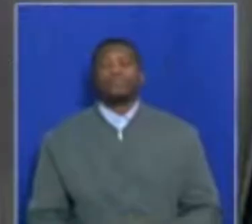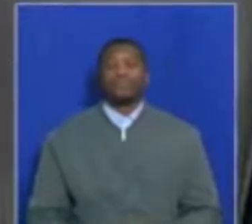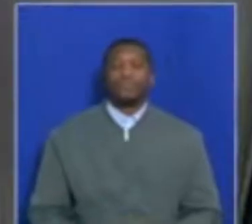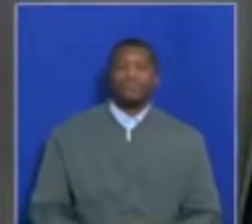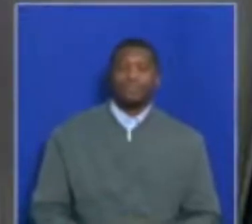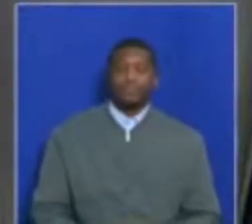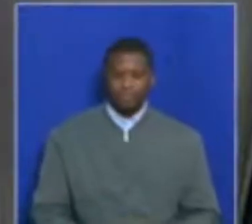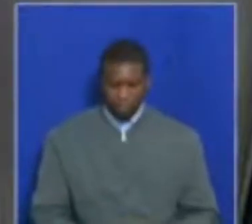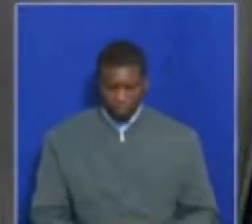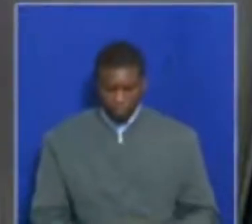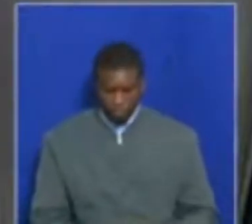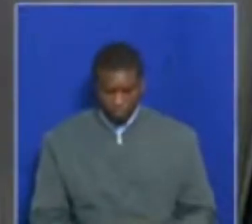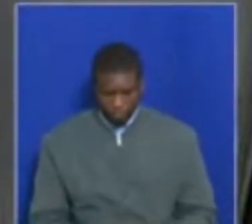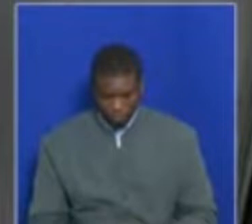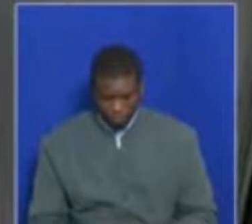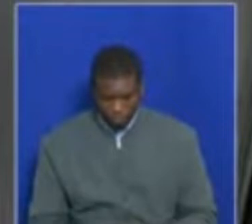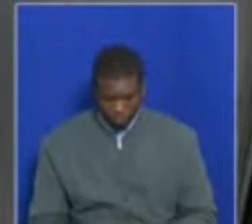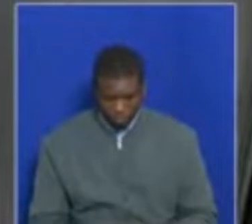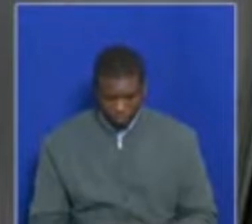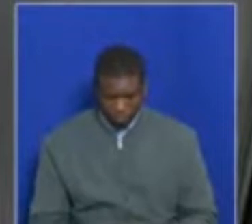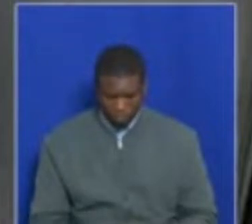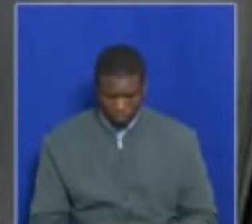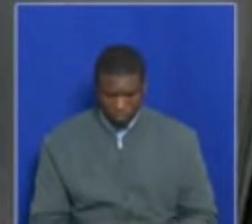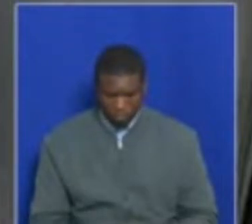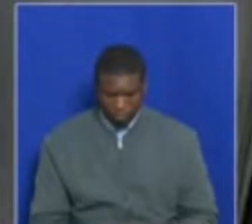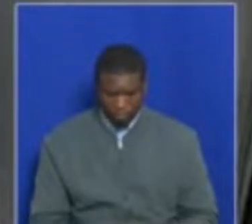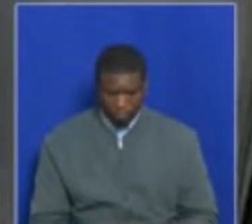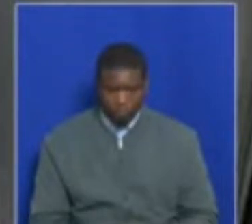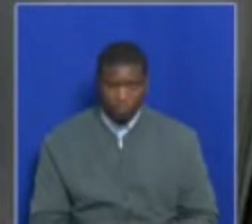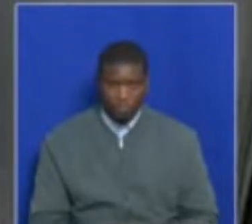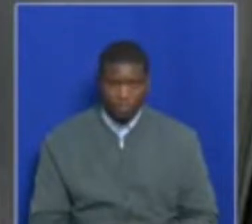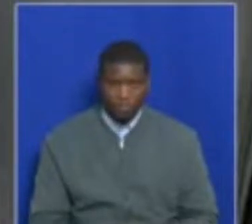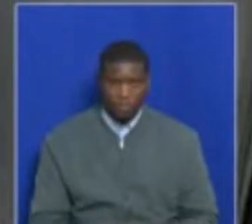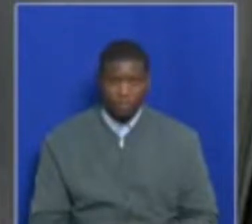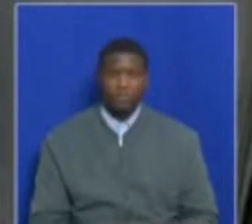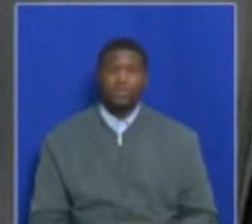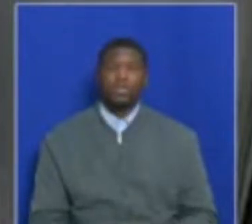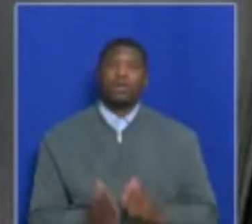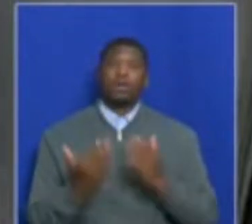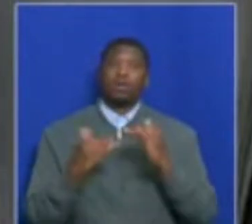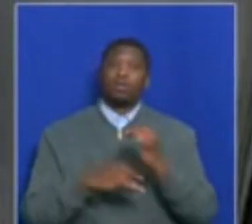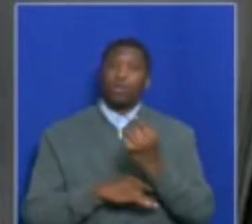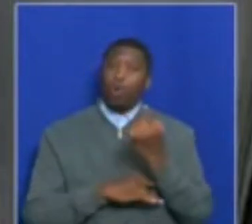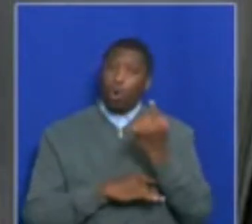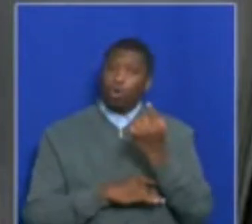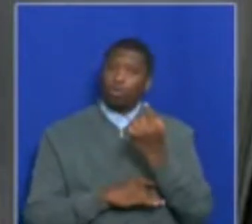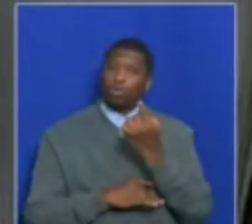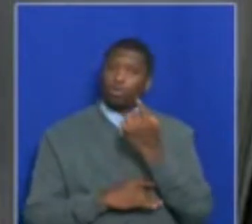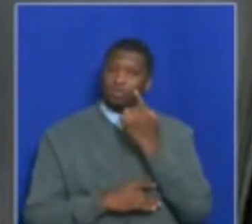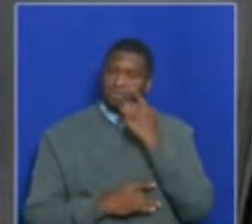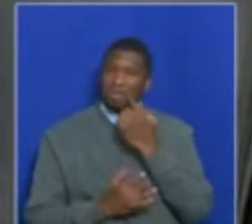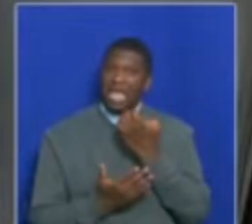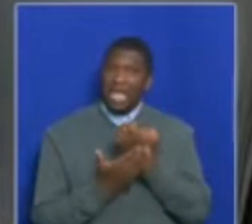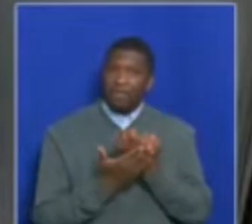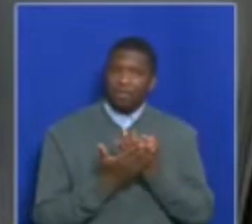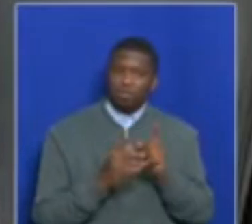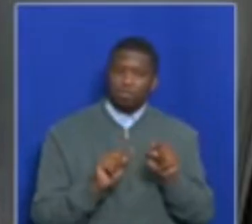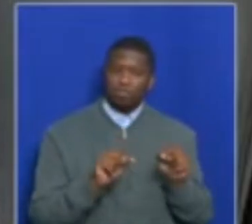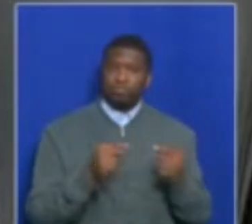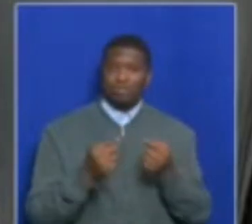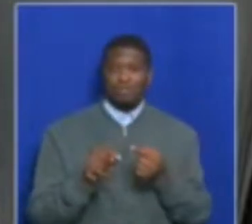you. The only evidence in this docket against Bevan was the evidence